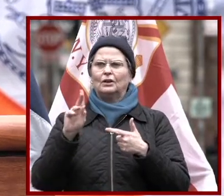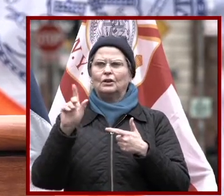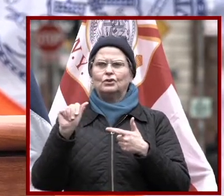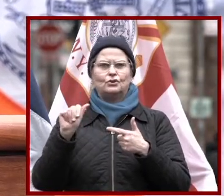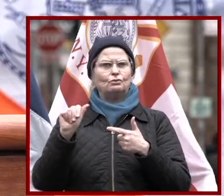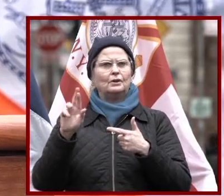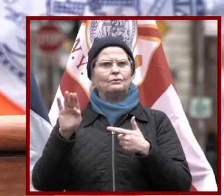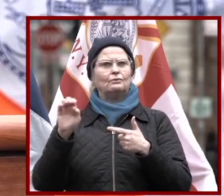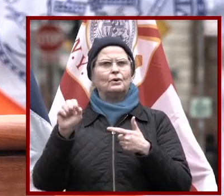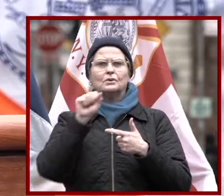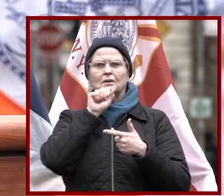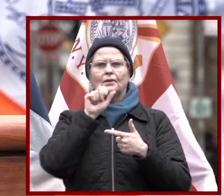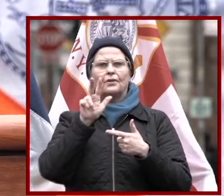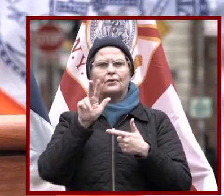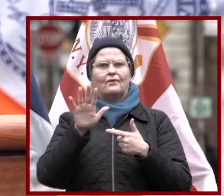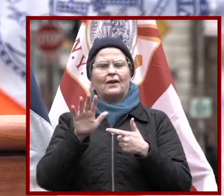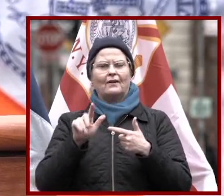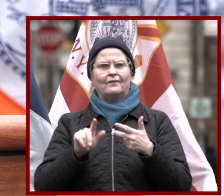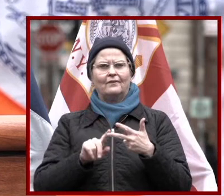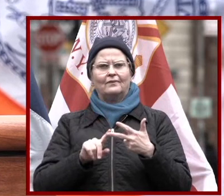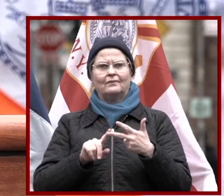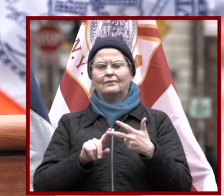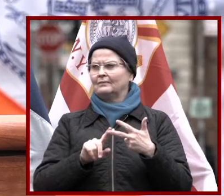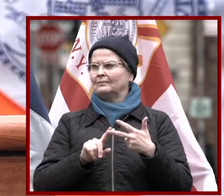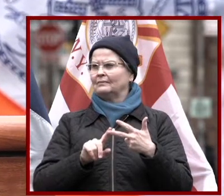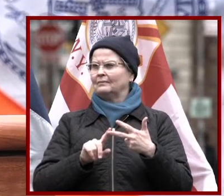Rosen, 35 years old.